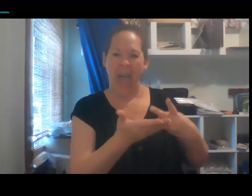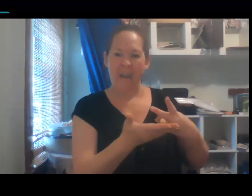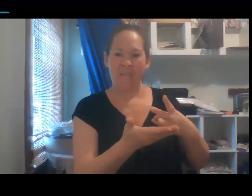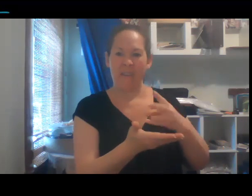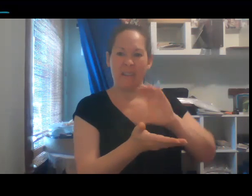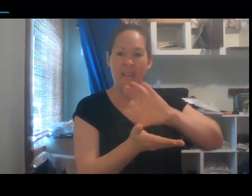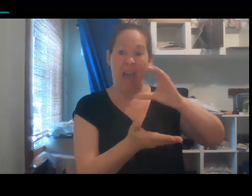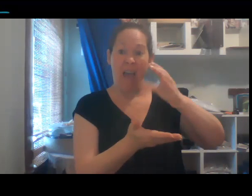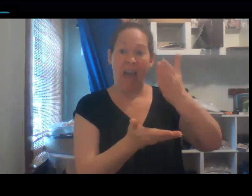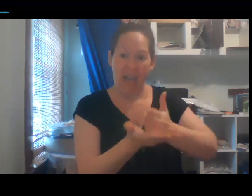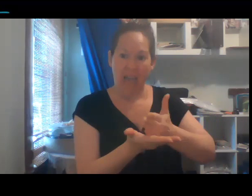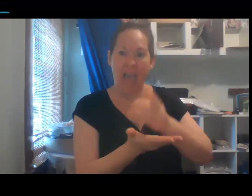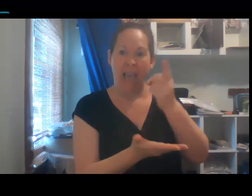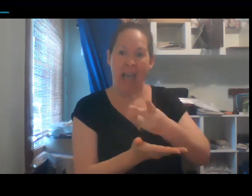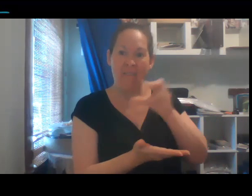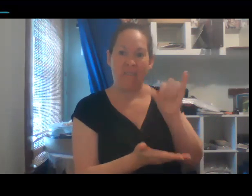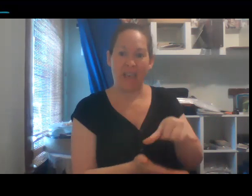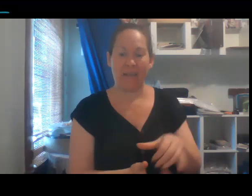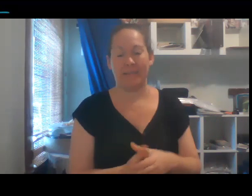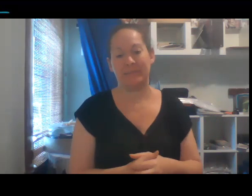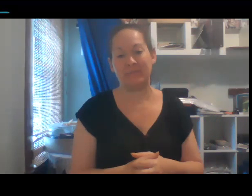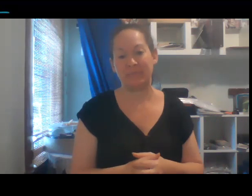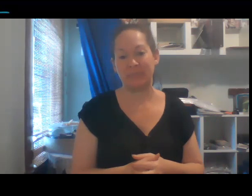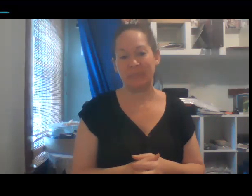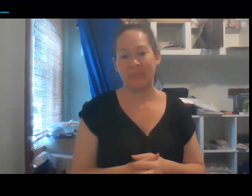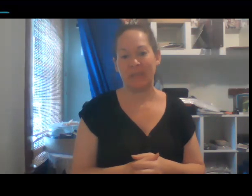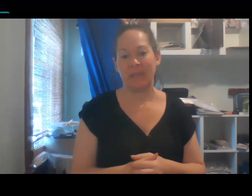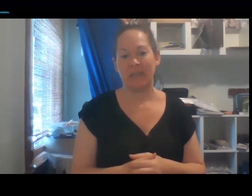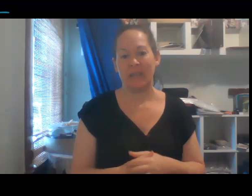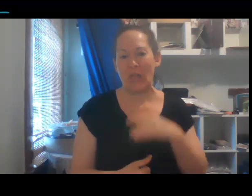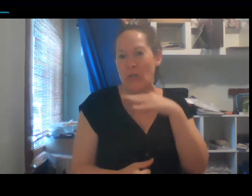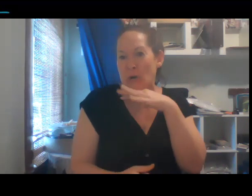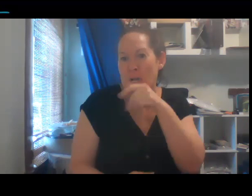And the dirty secret about these exponentials